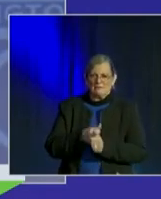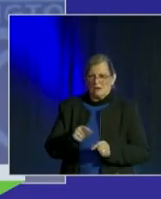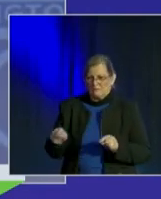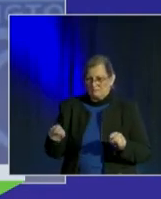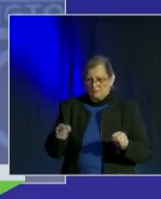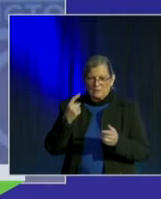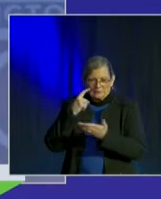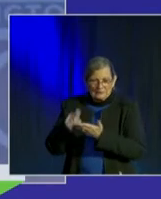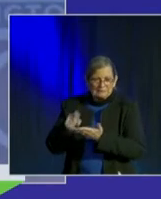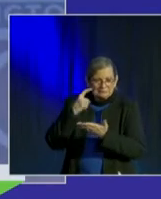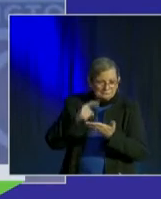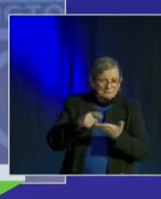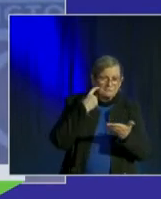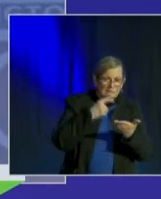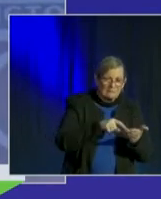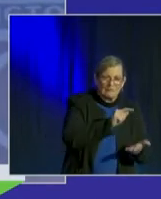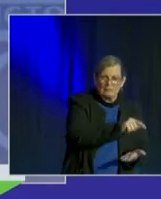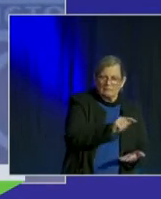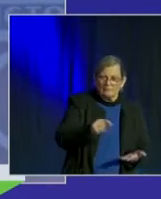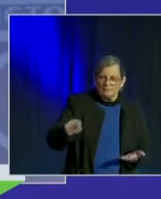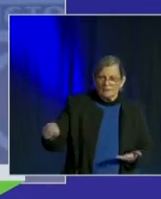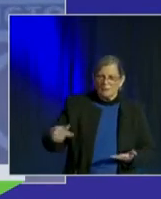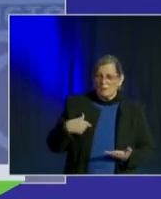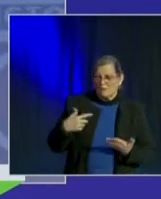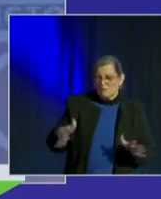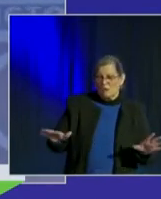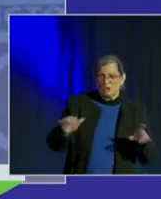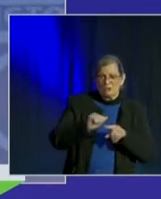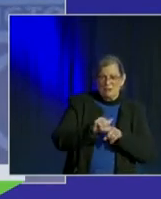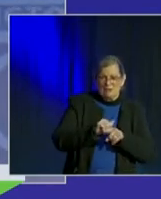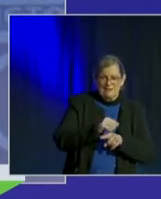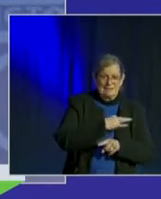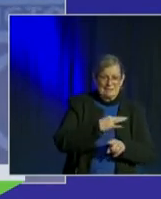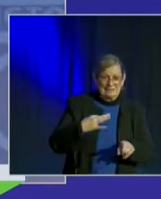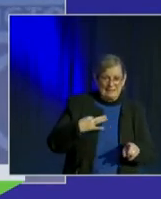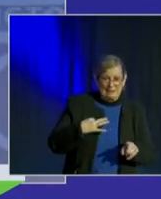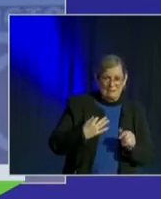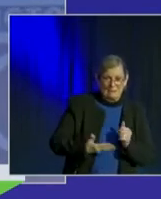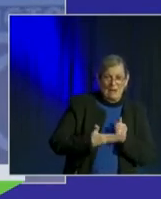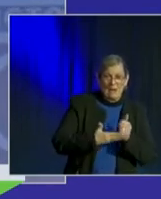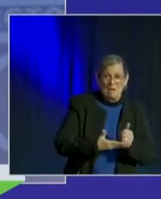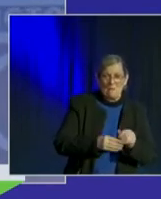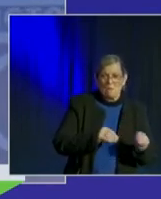about effective ways to help move students in and out of buildings and to get them